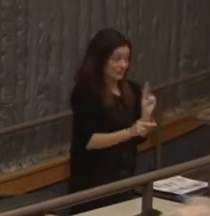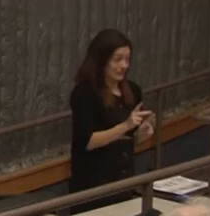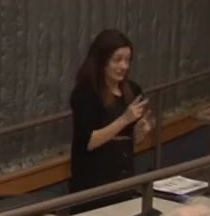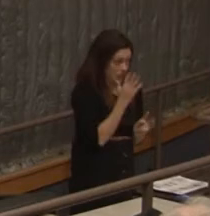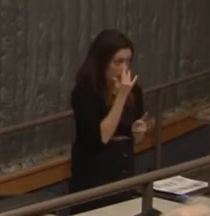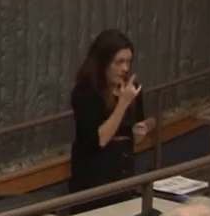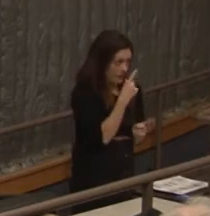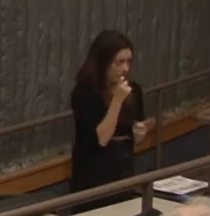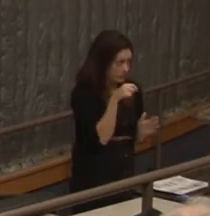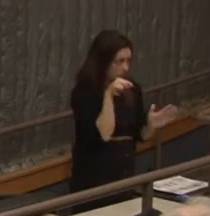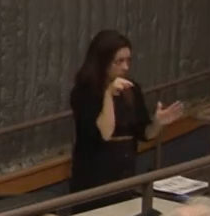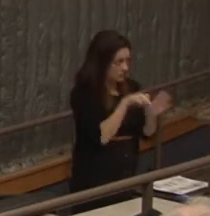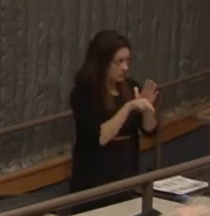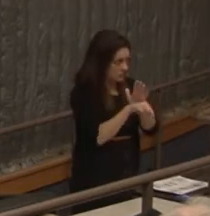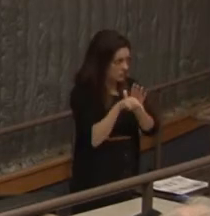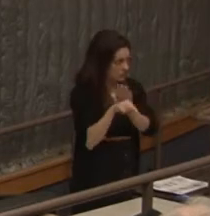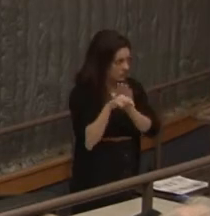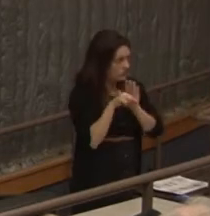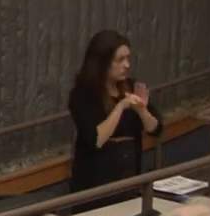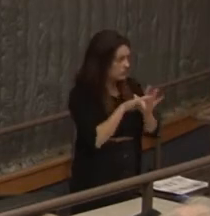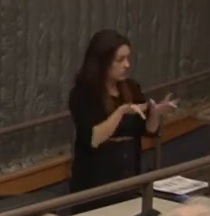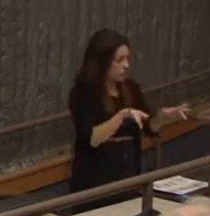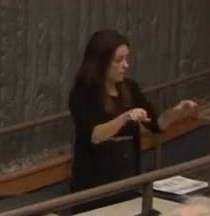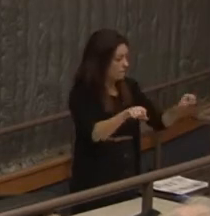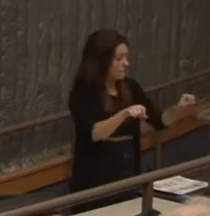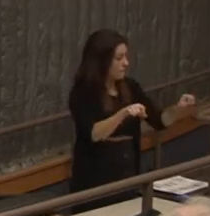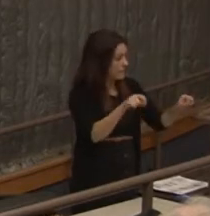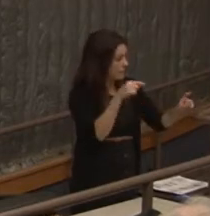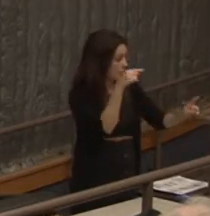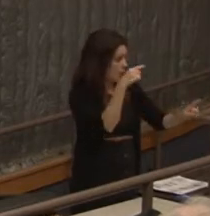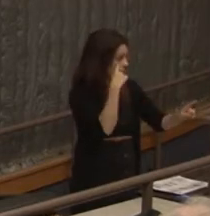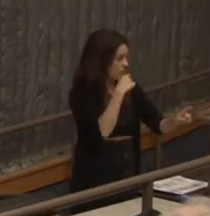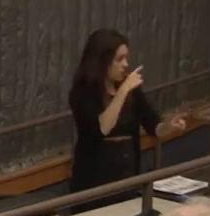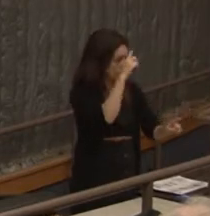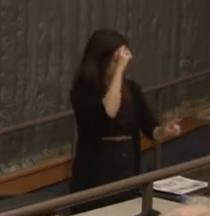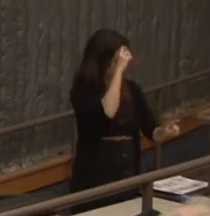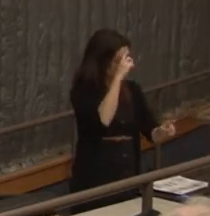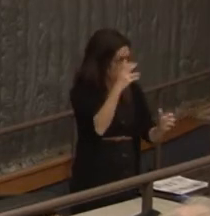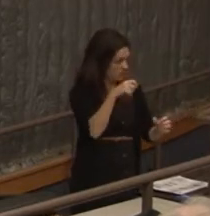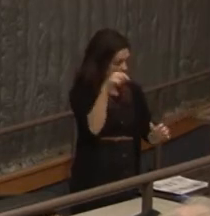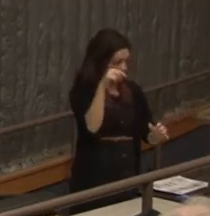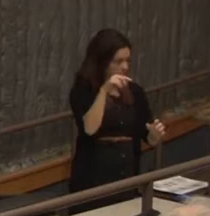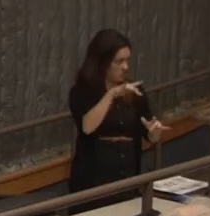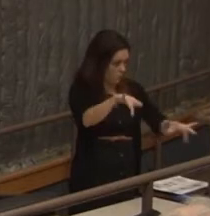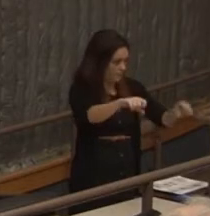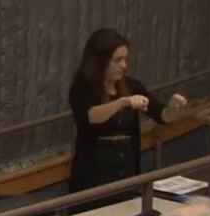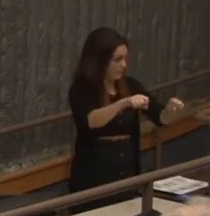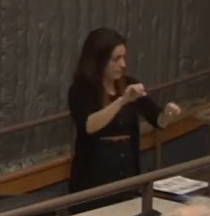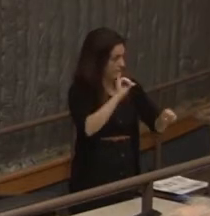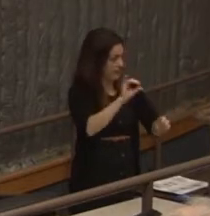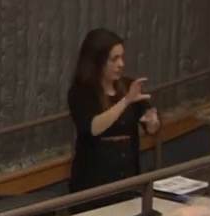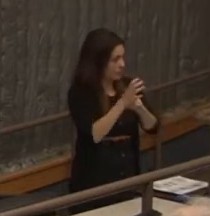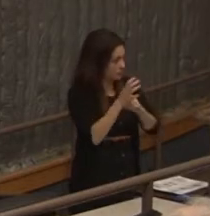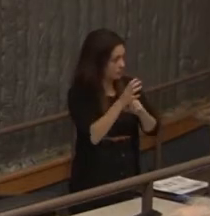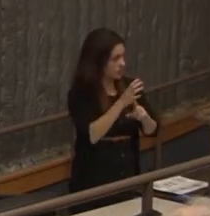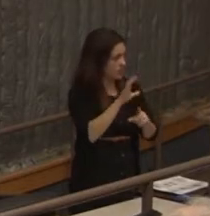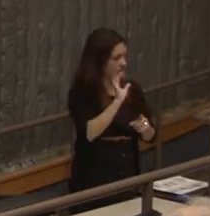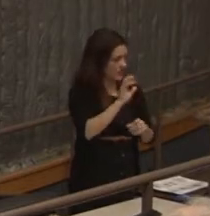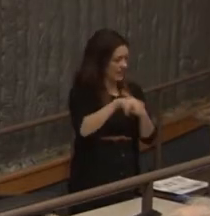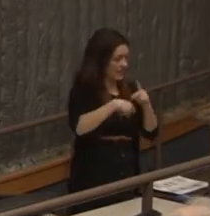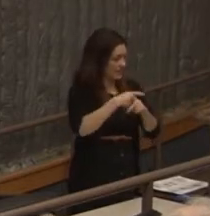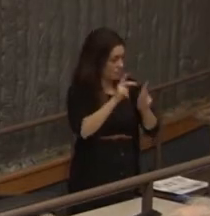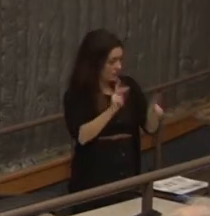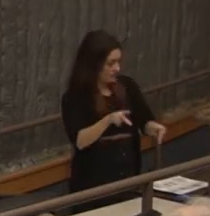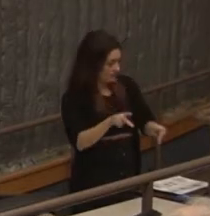off any presence of them from the earth. And so we gaze at this landscape, and we don't see very much because he wants